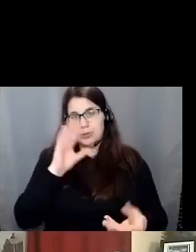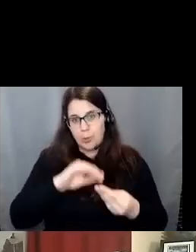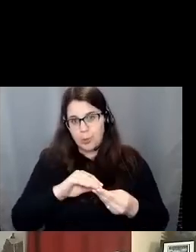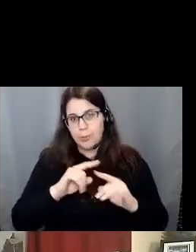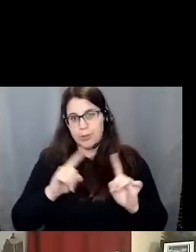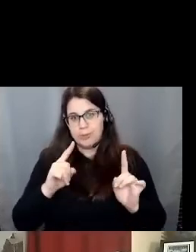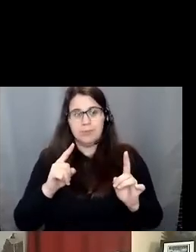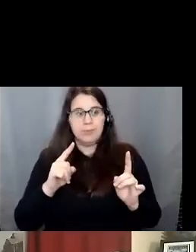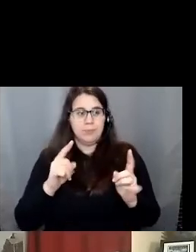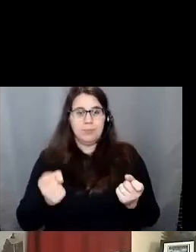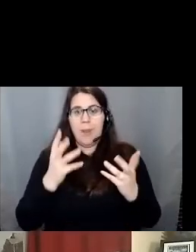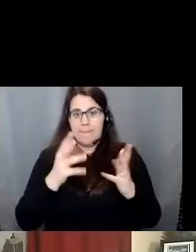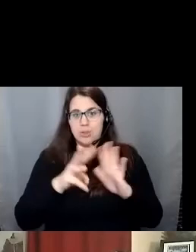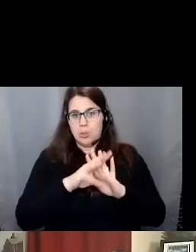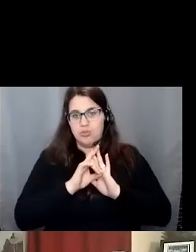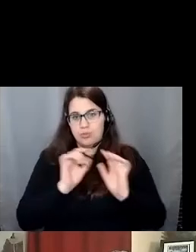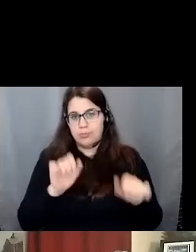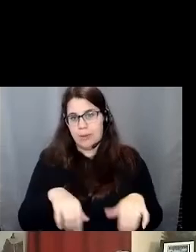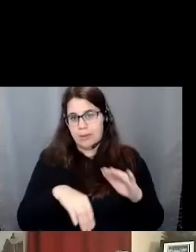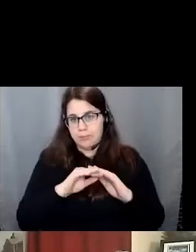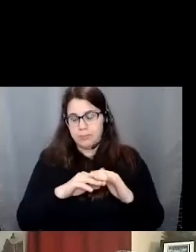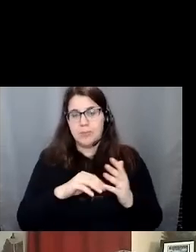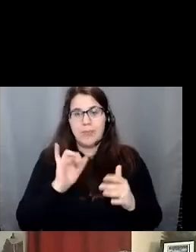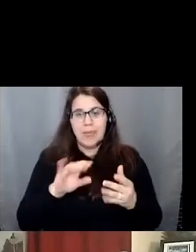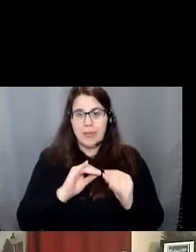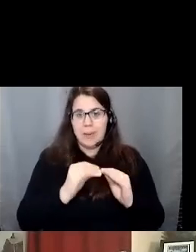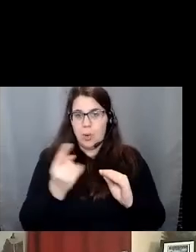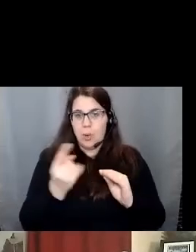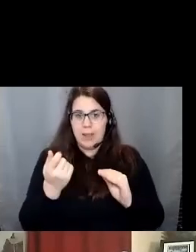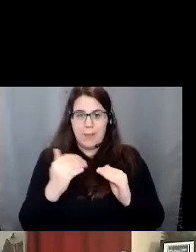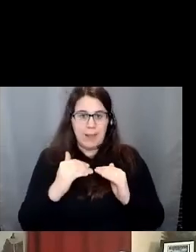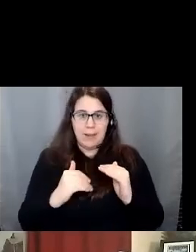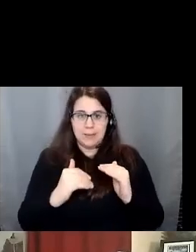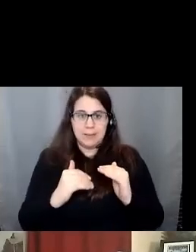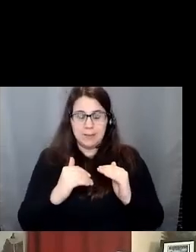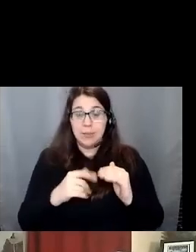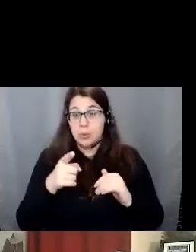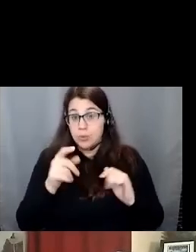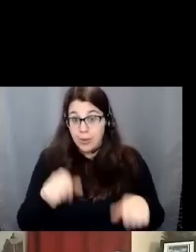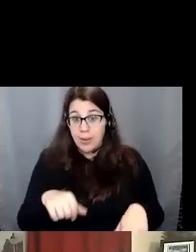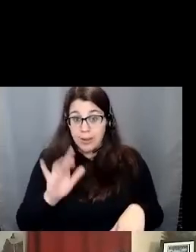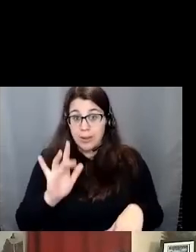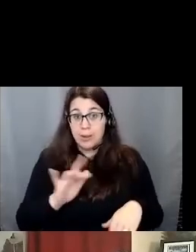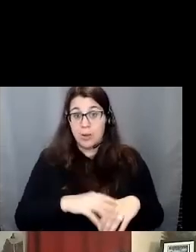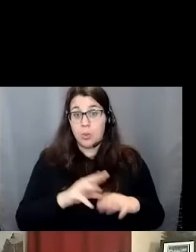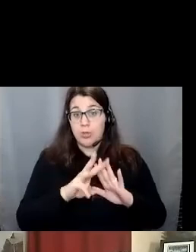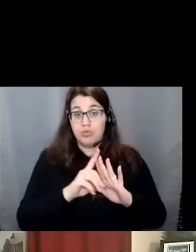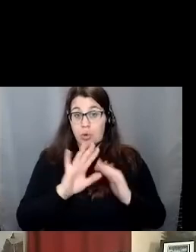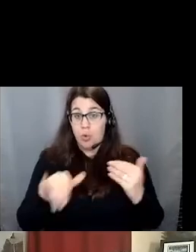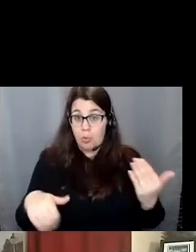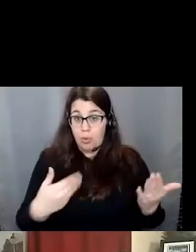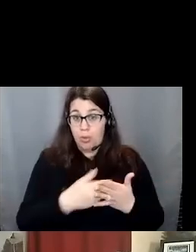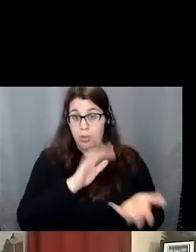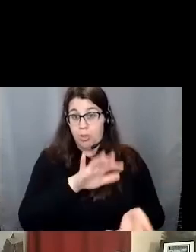make the withdrawal for. And that number is always going to be a little bit less. You can click on withdraw all funds